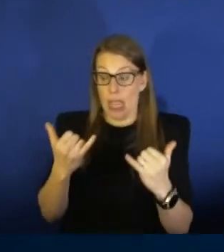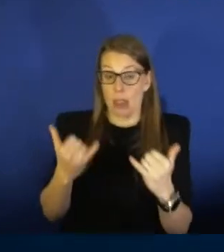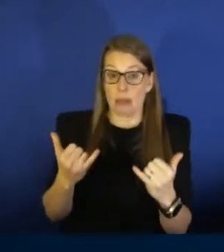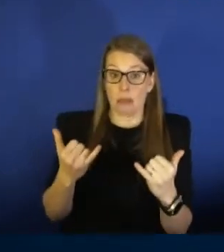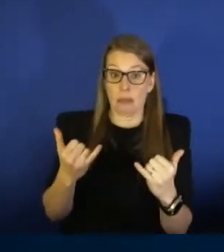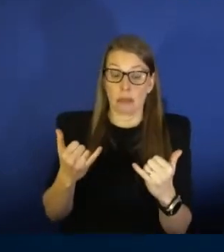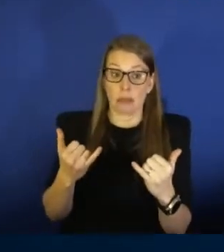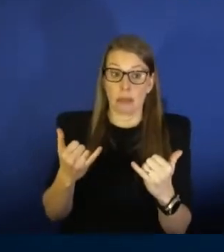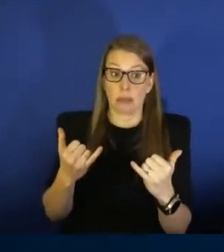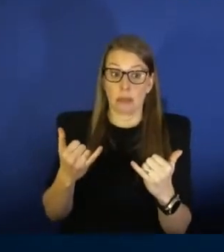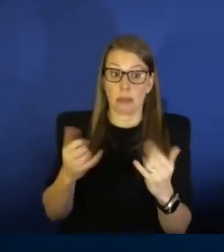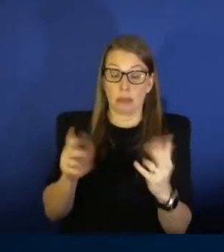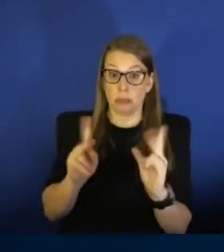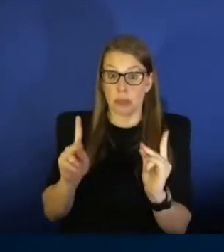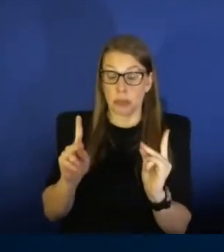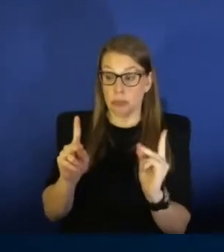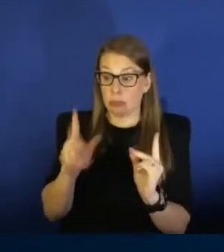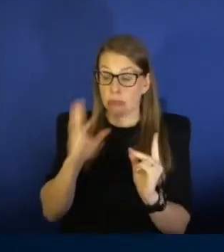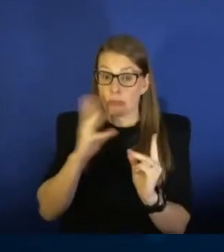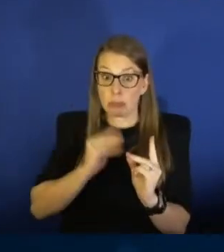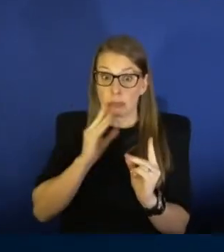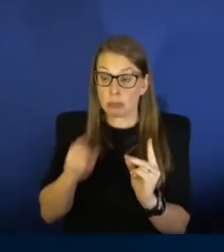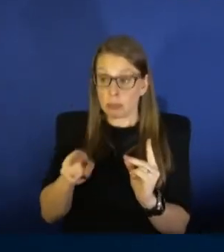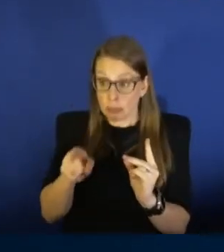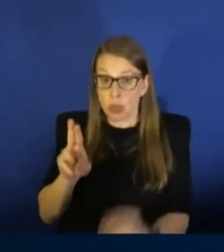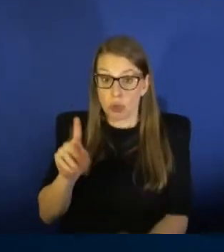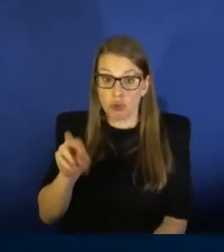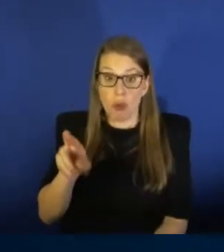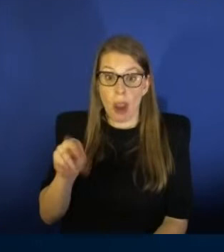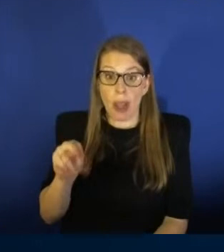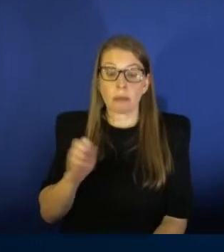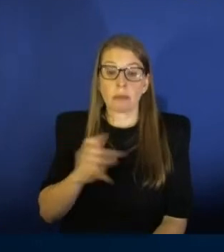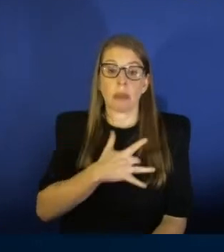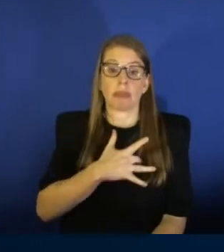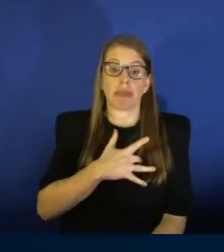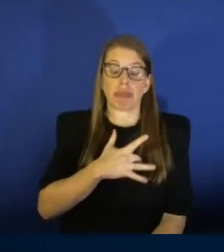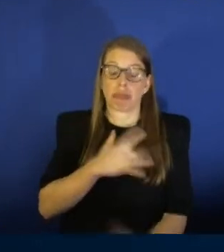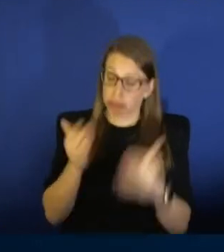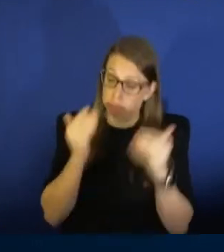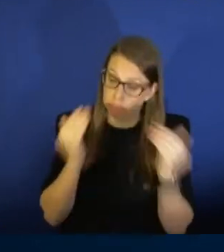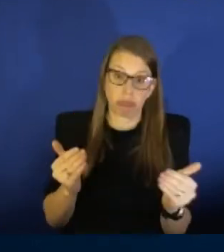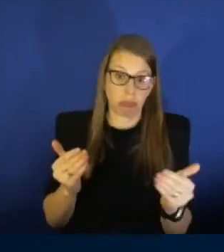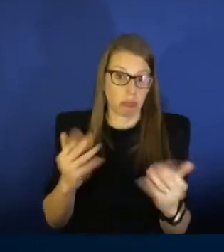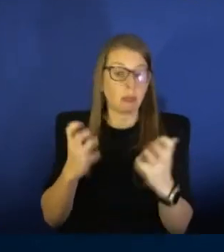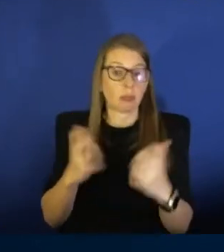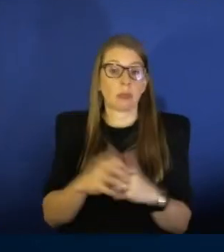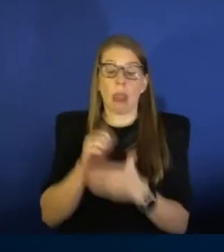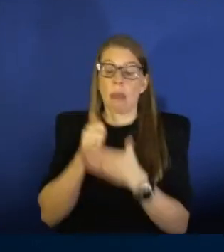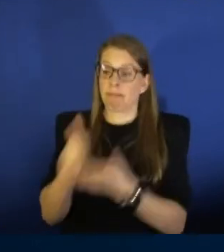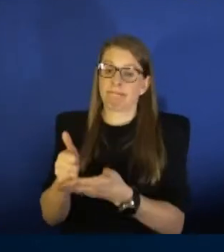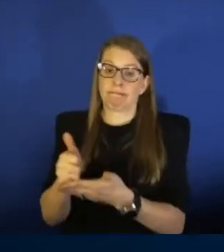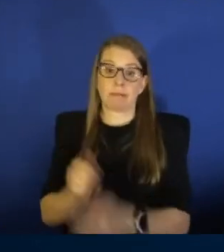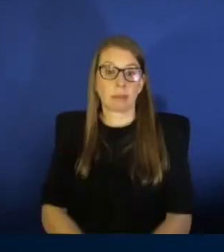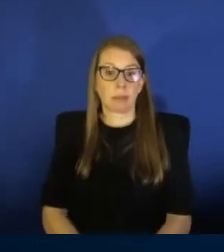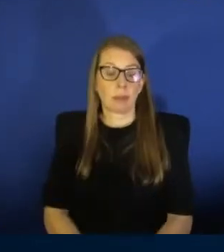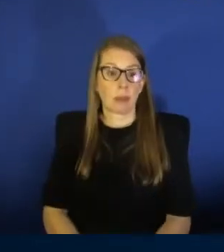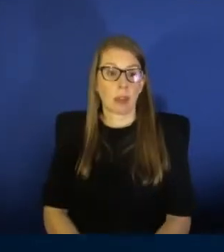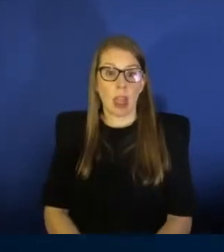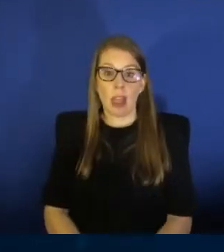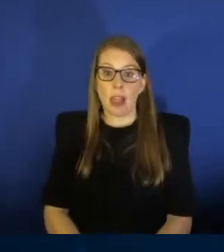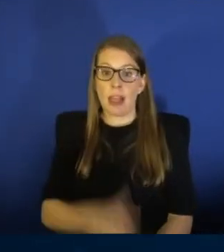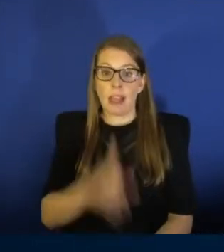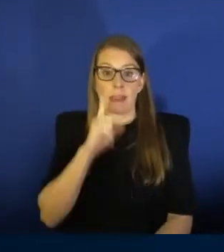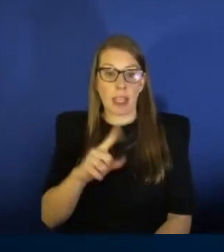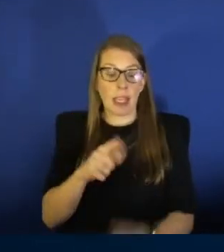are seeing in Ukraine, they are moved to help those folks. I can't think of a better way for people to help people all over the globe and